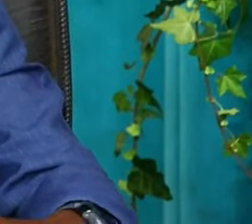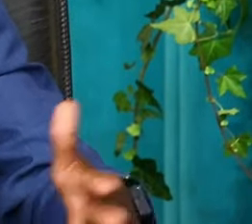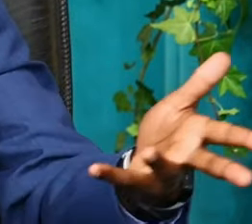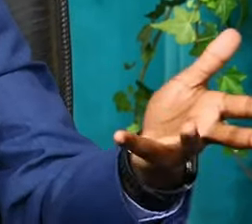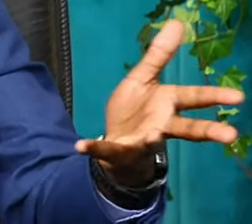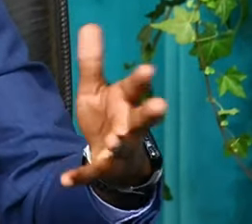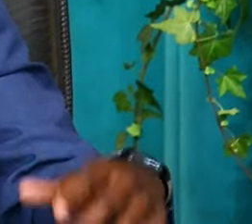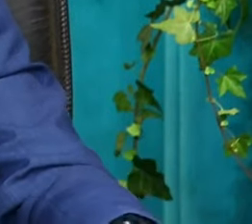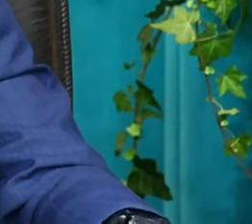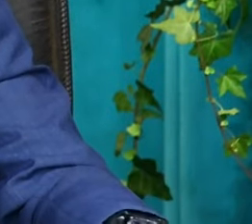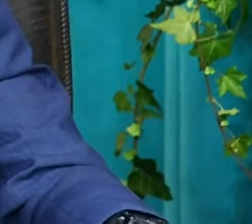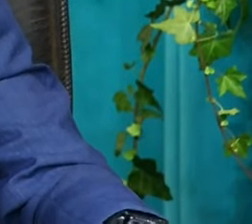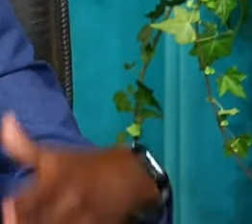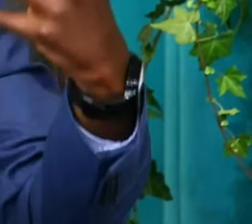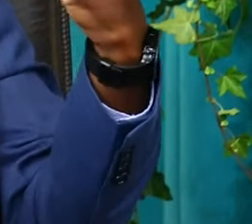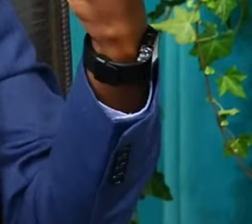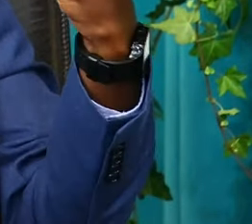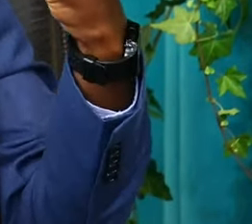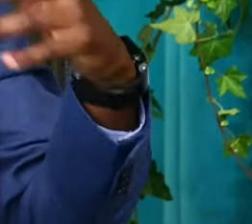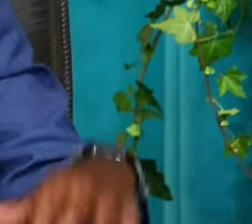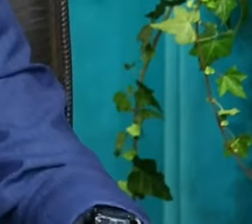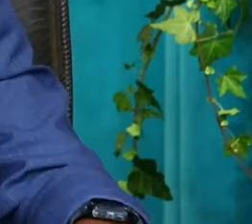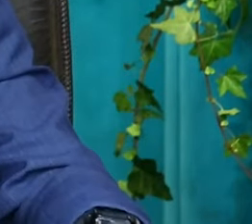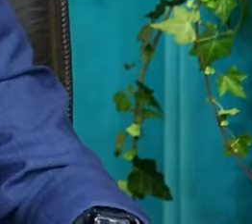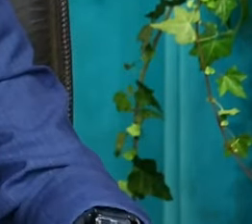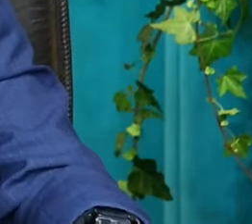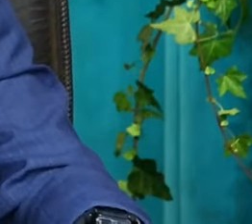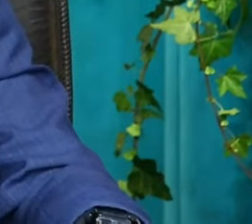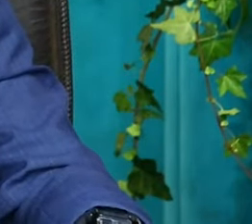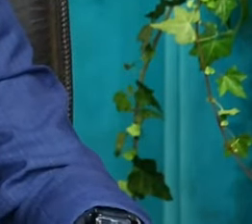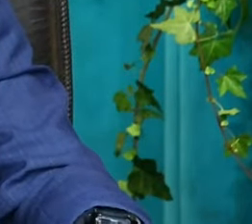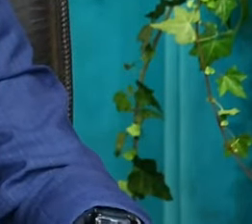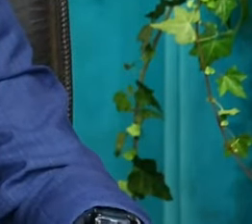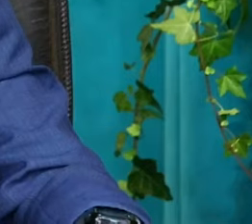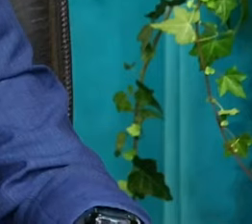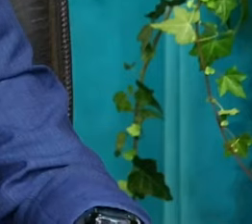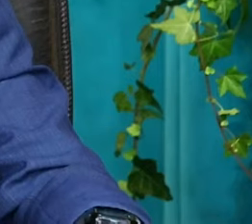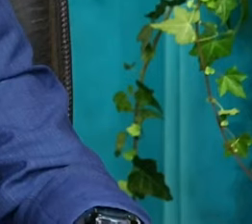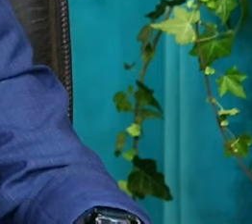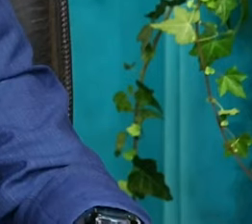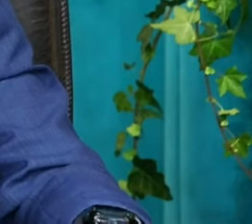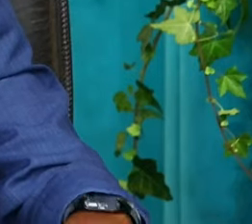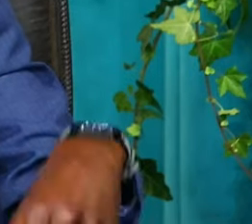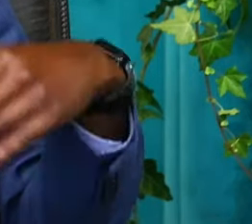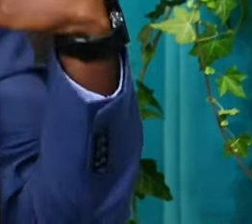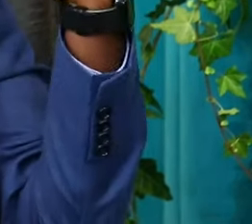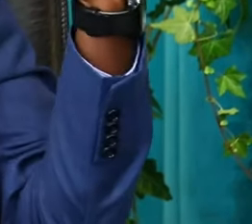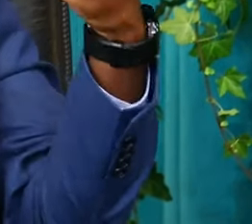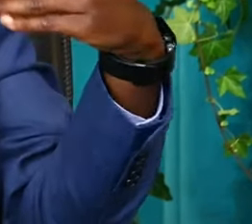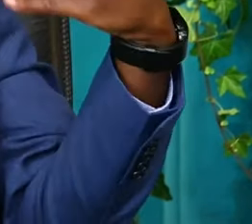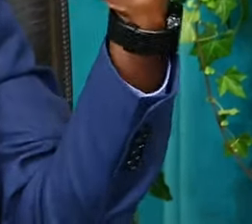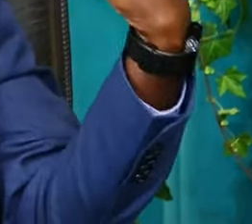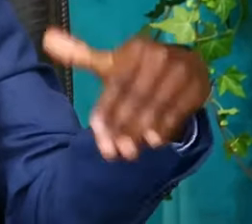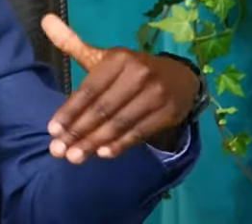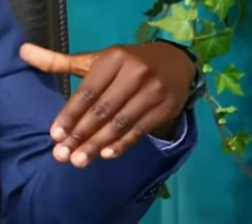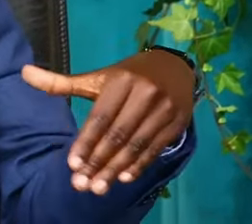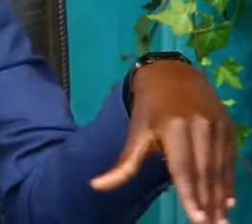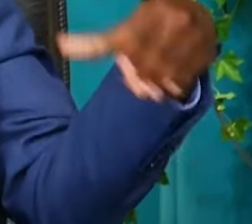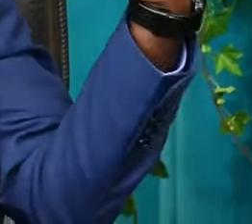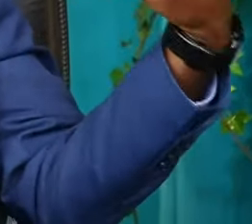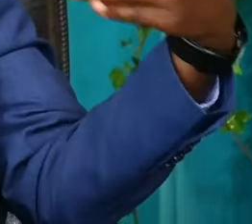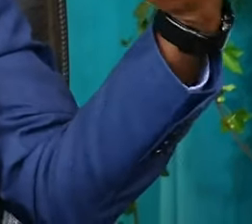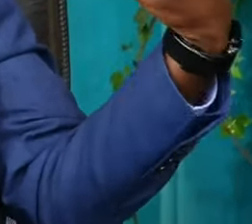it's filled with debauchery, you know, and lewdness, you know. But it is comforting to